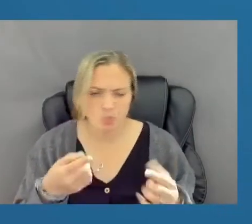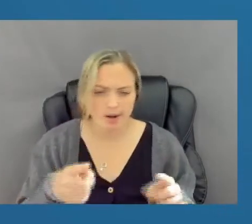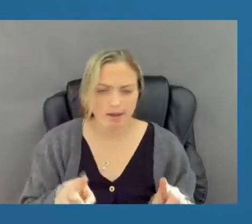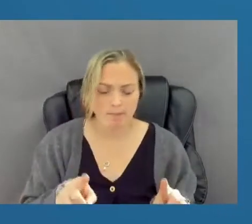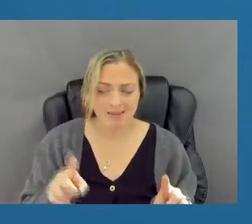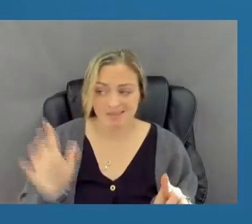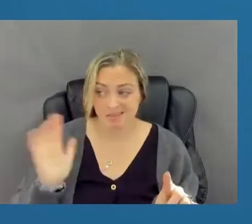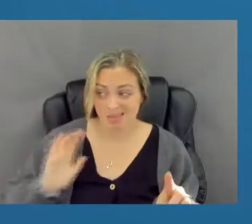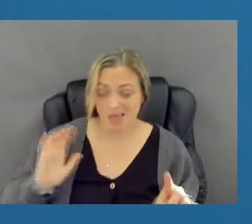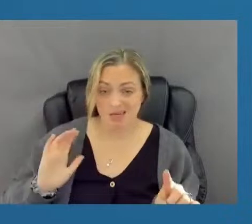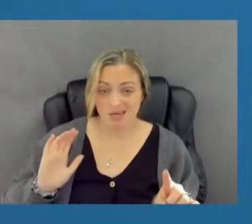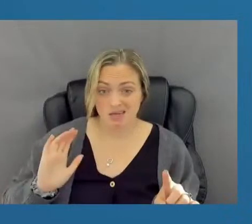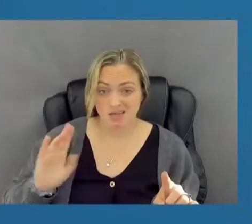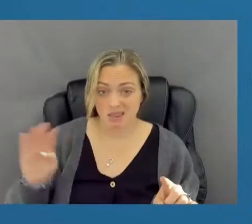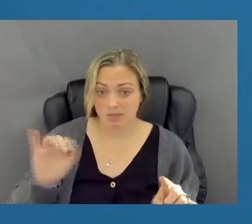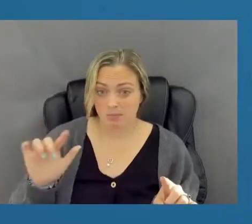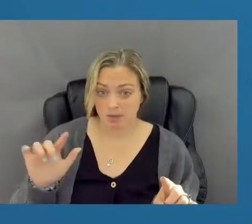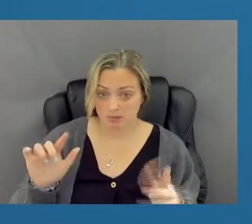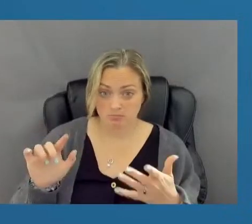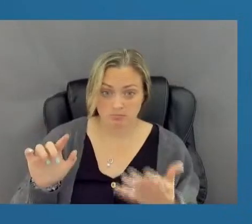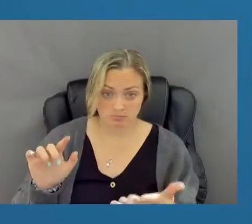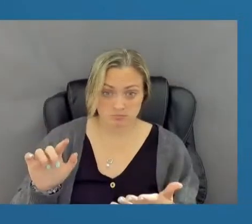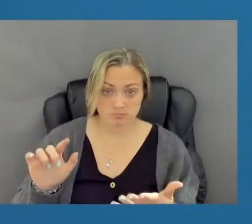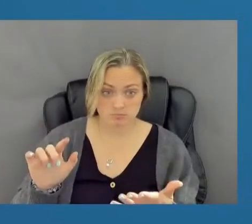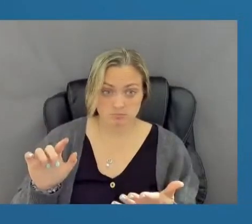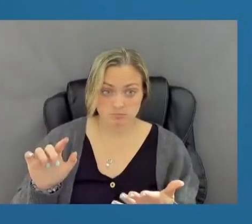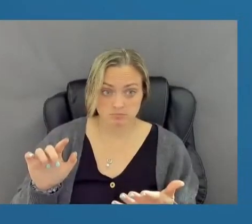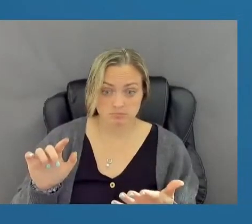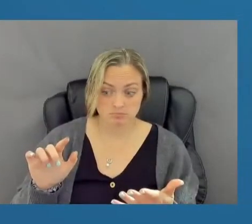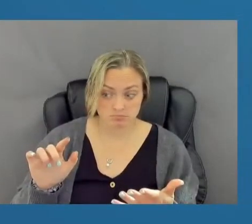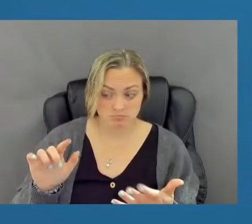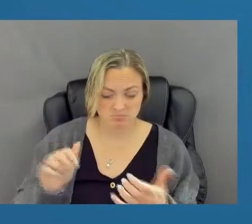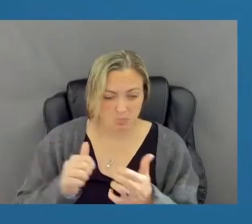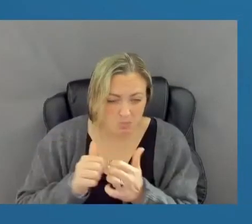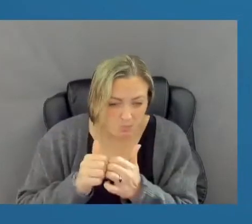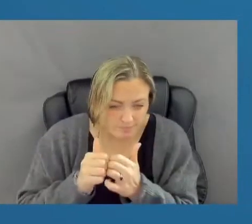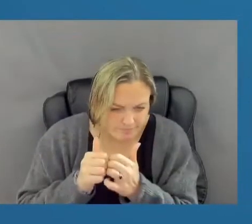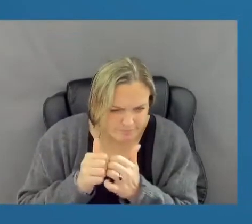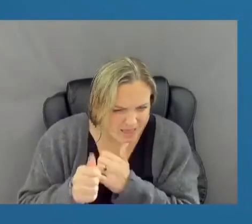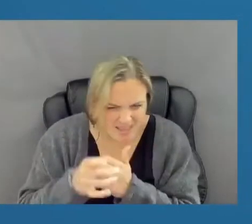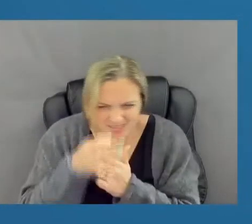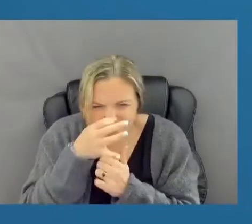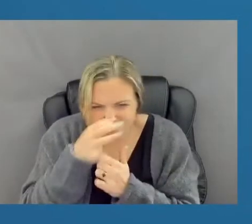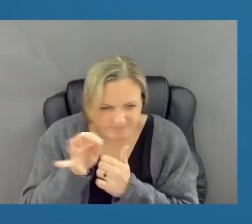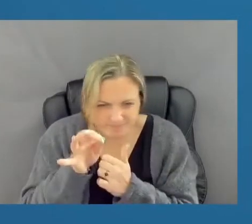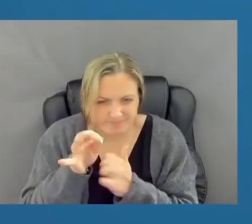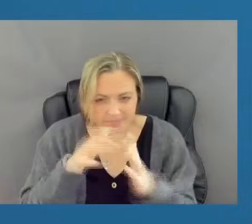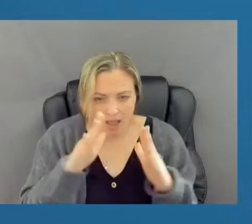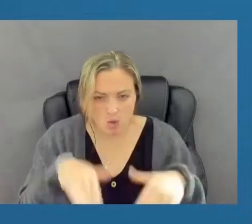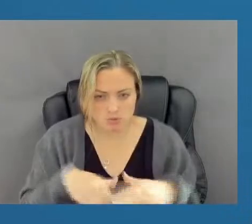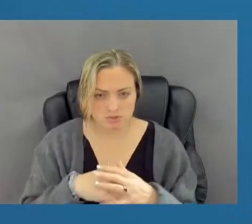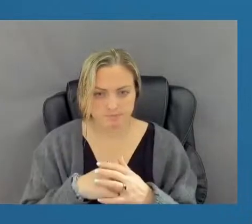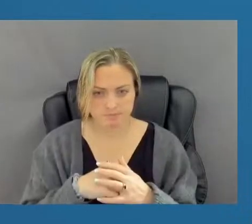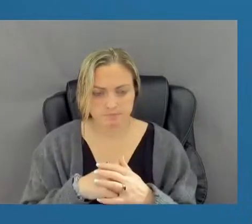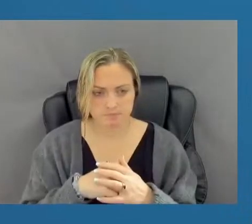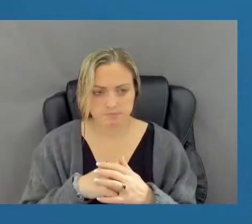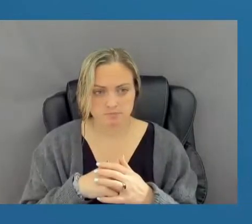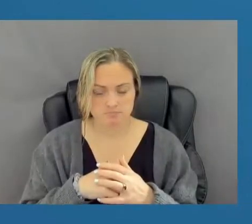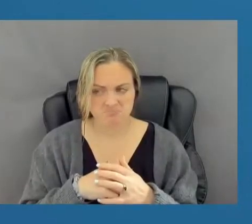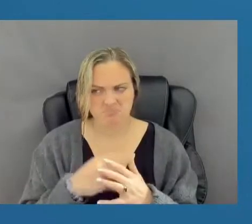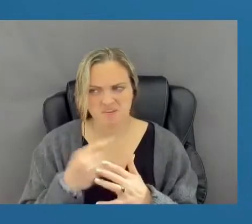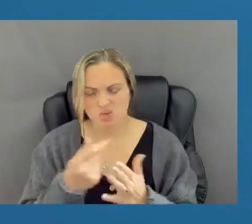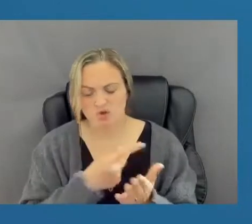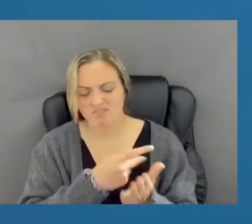then in the House, the bill limped out of the House of Representatives after a few